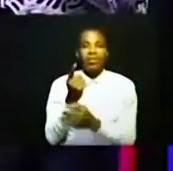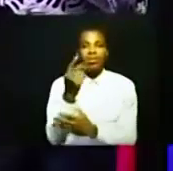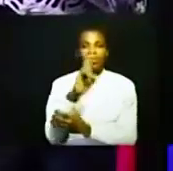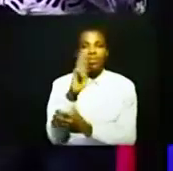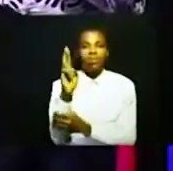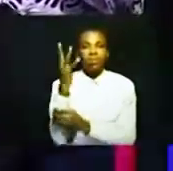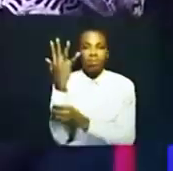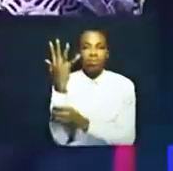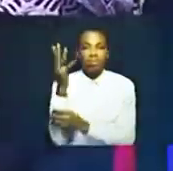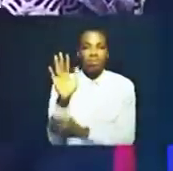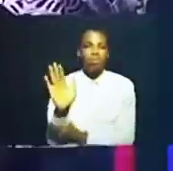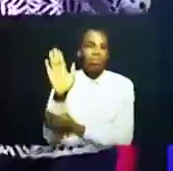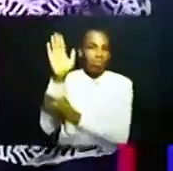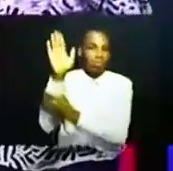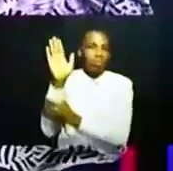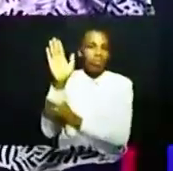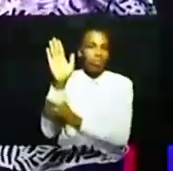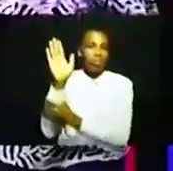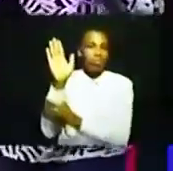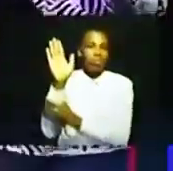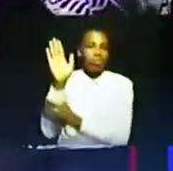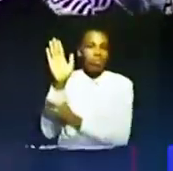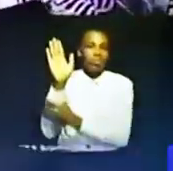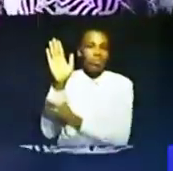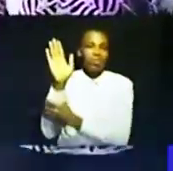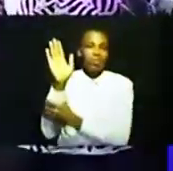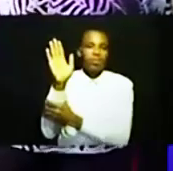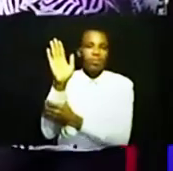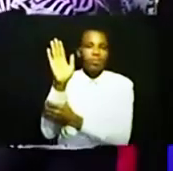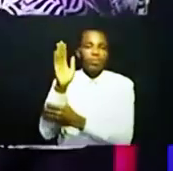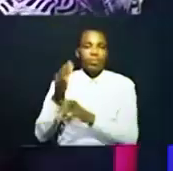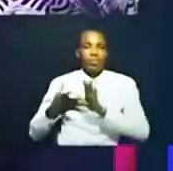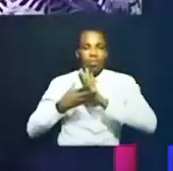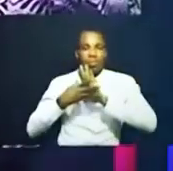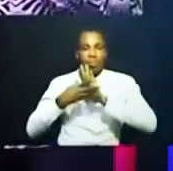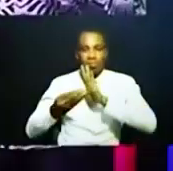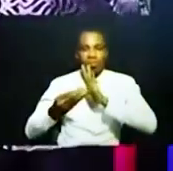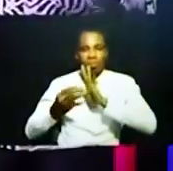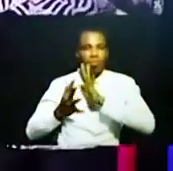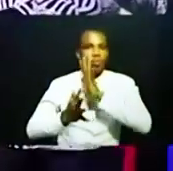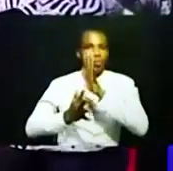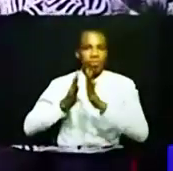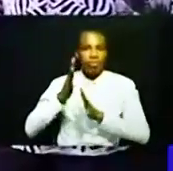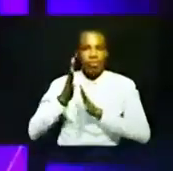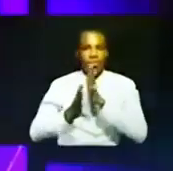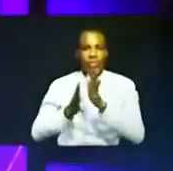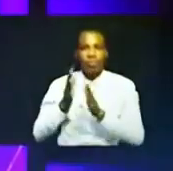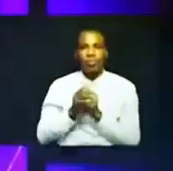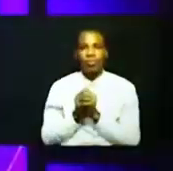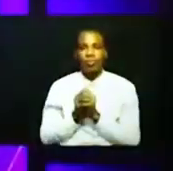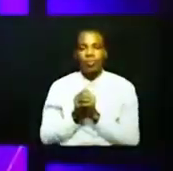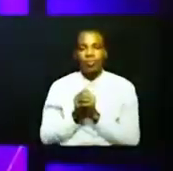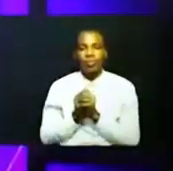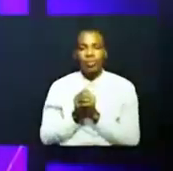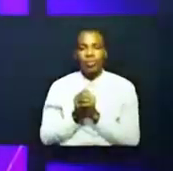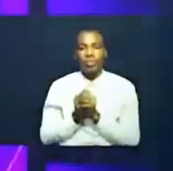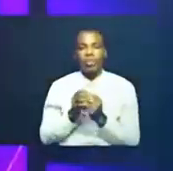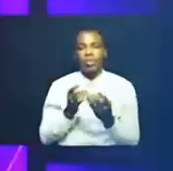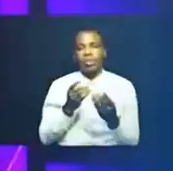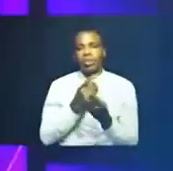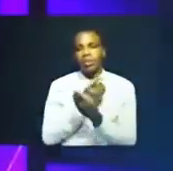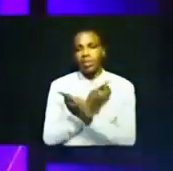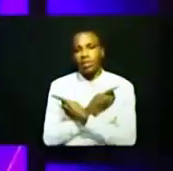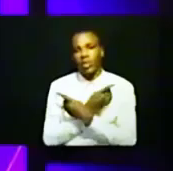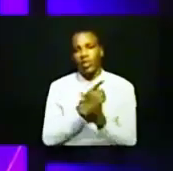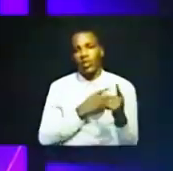hand wherever you are. And please repeat this after me. Dear Lord,